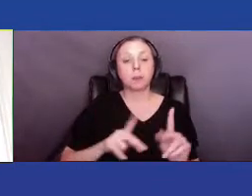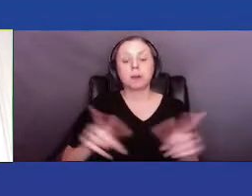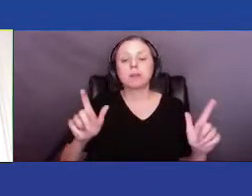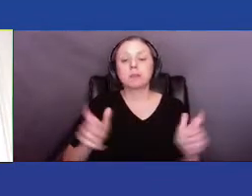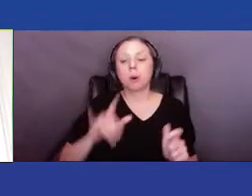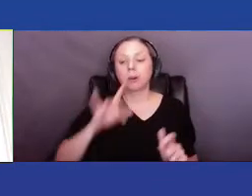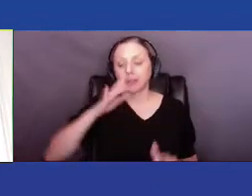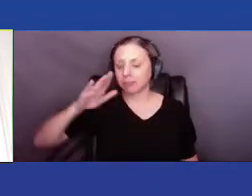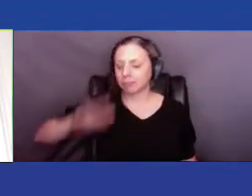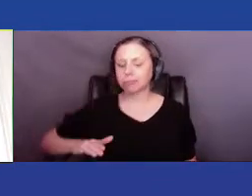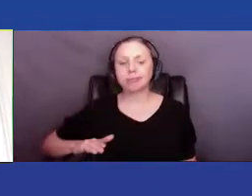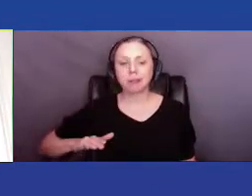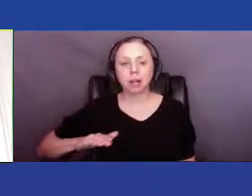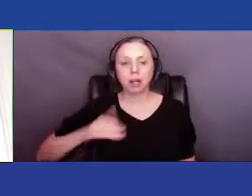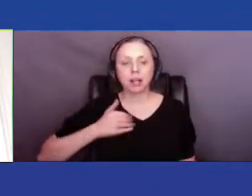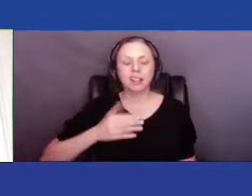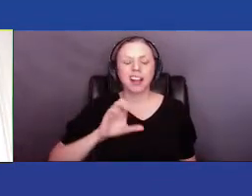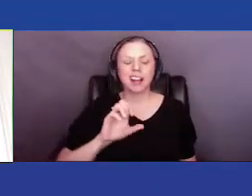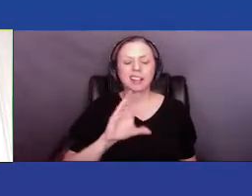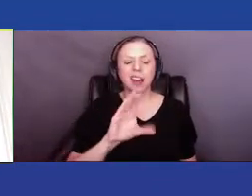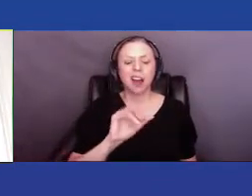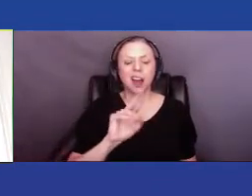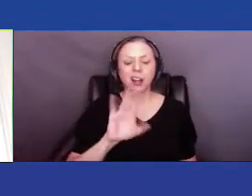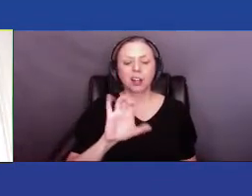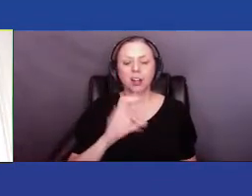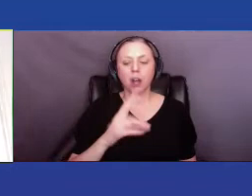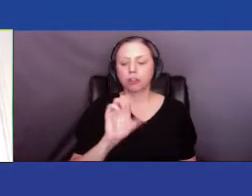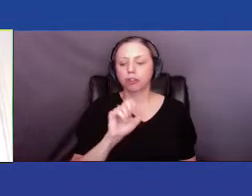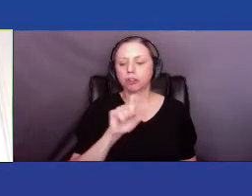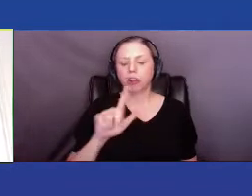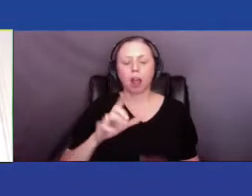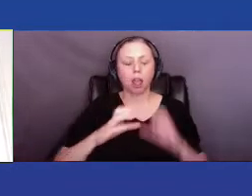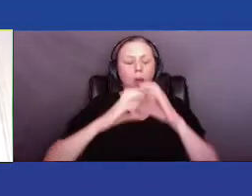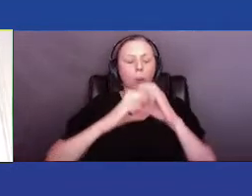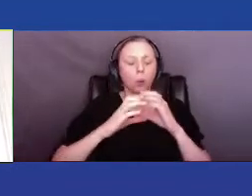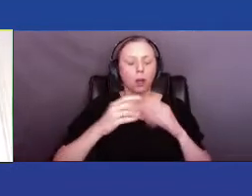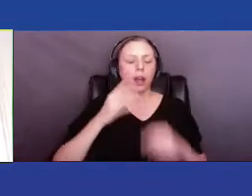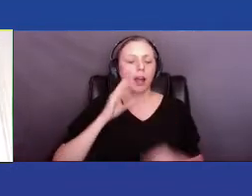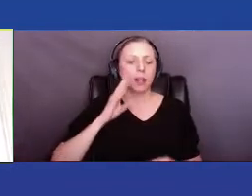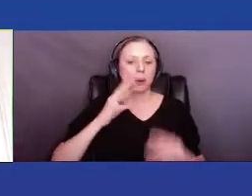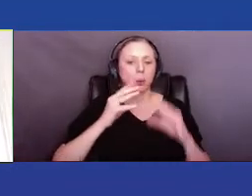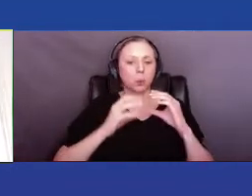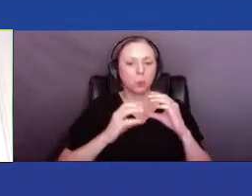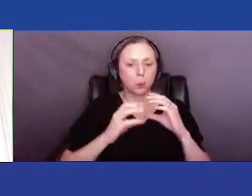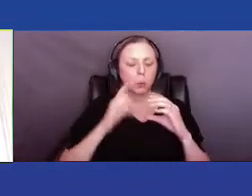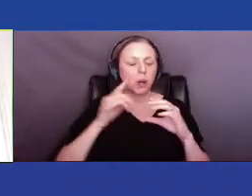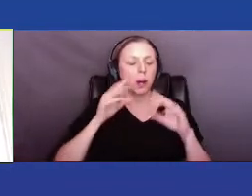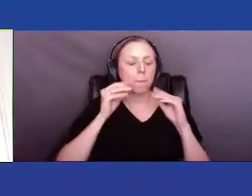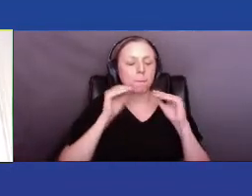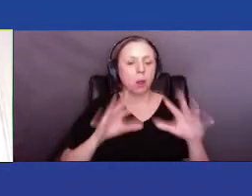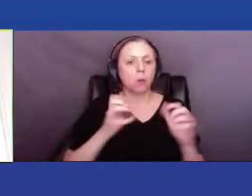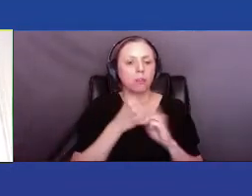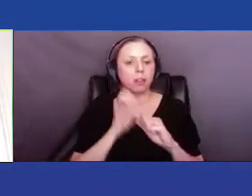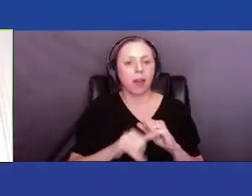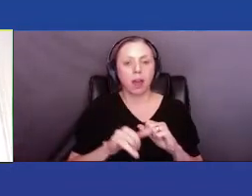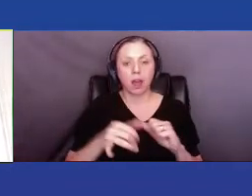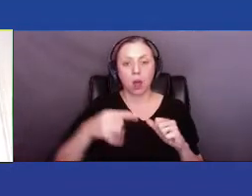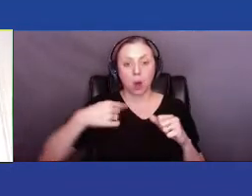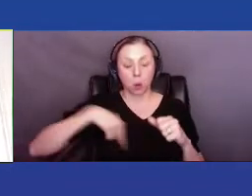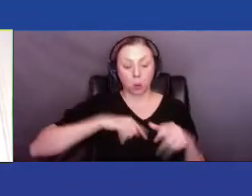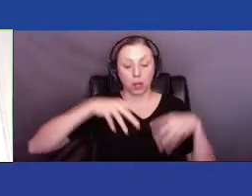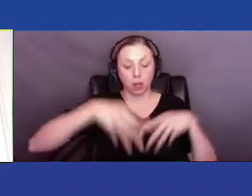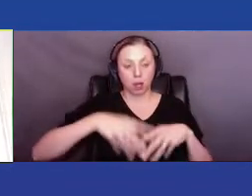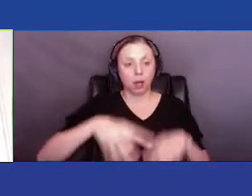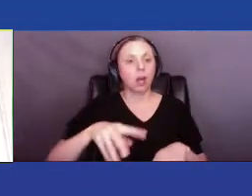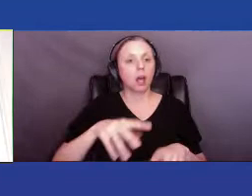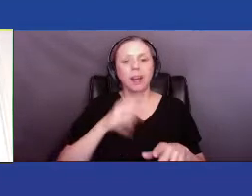going to process through Christiansted, which is something that does not happen often in large groups anymore because of the way